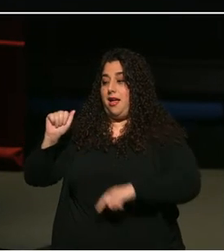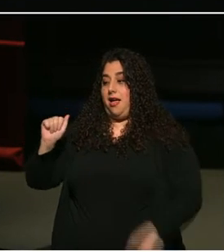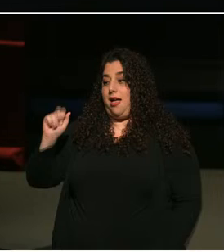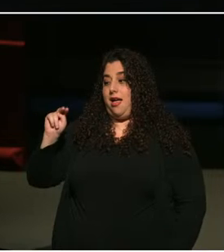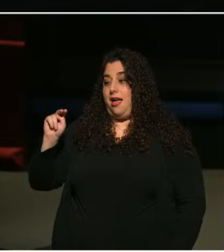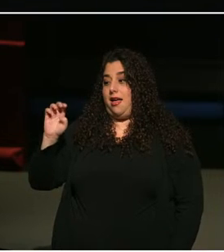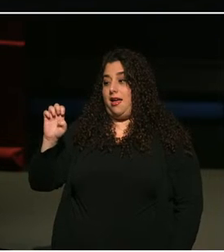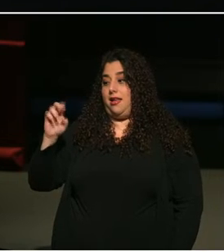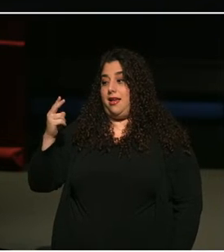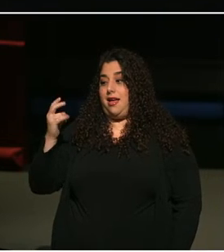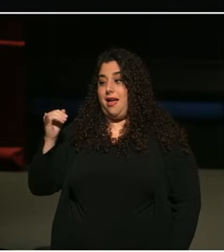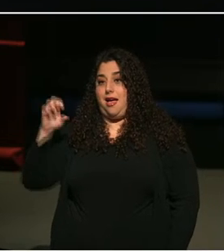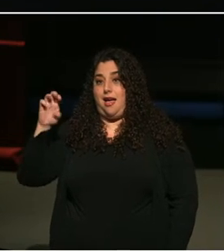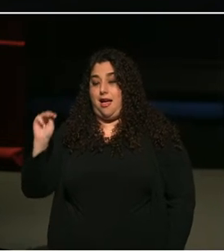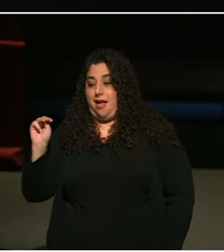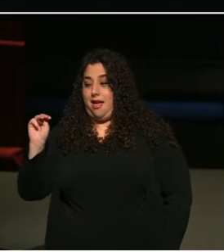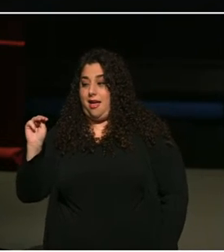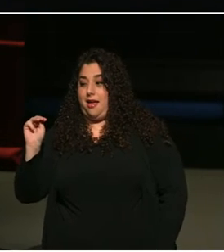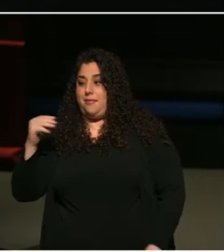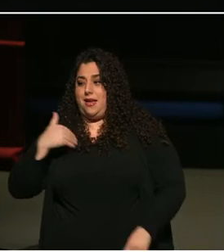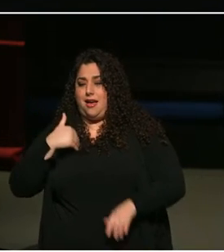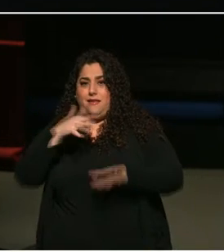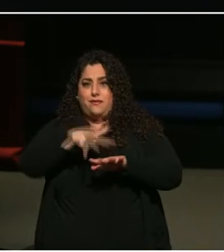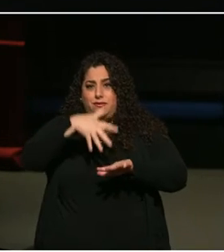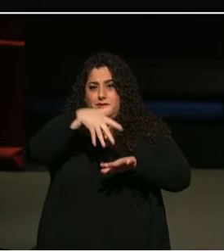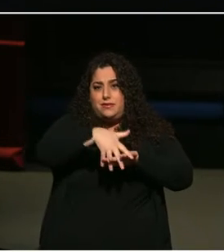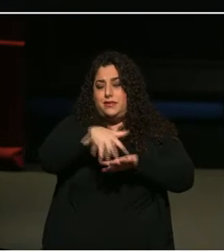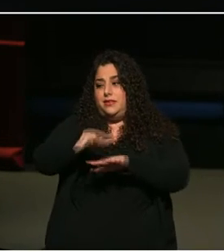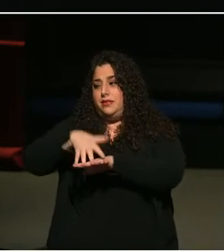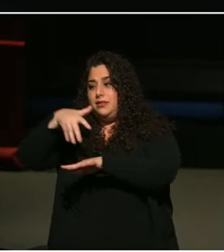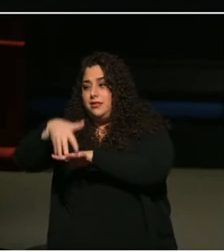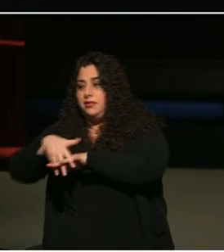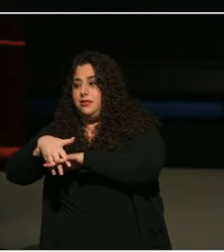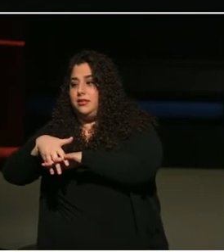is Topanga, which you call Topanga.